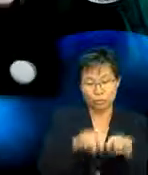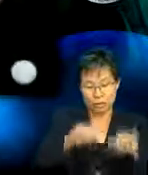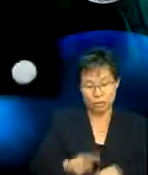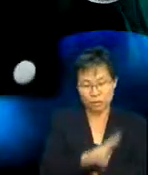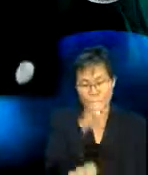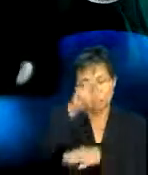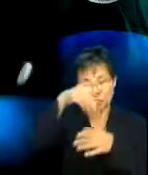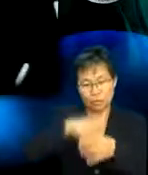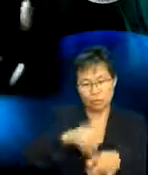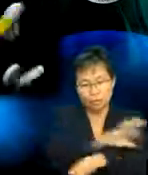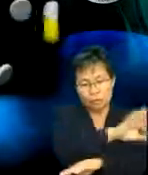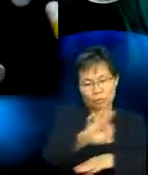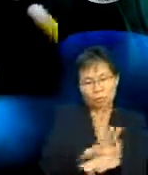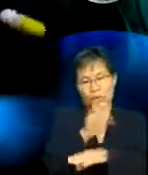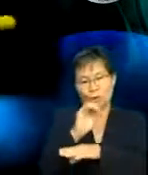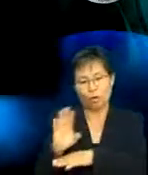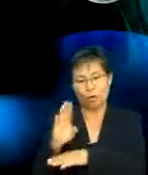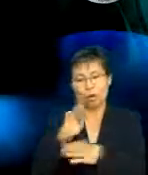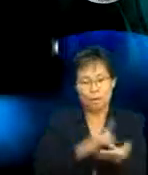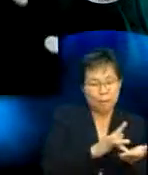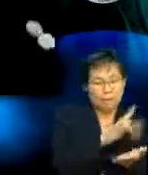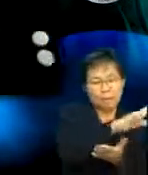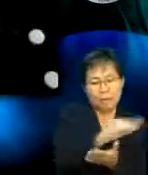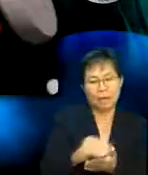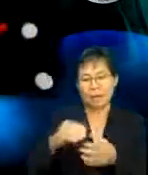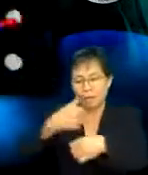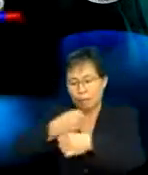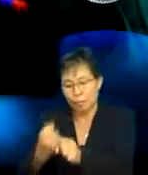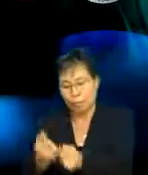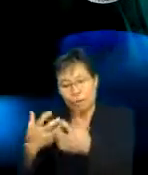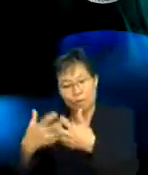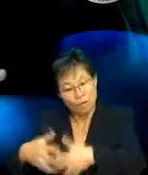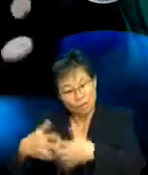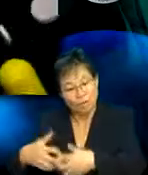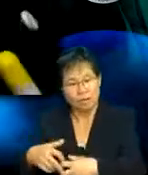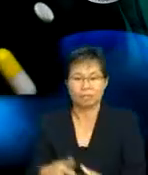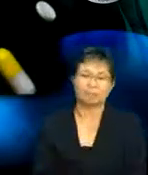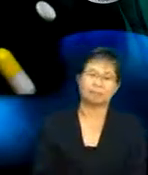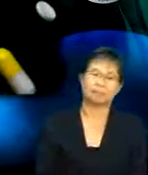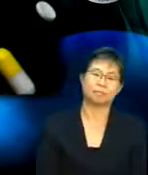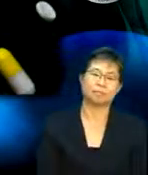Satellites can also be used in the field of medicine and manufacturing.